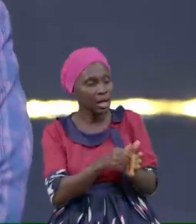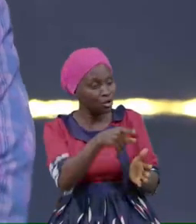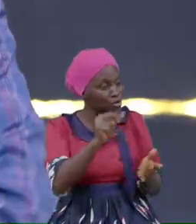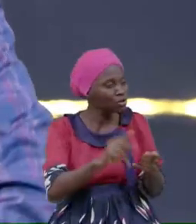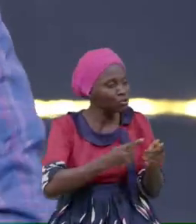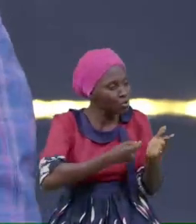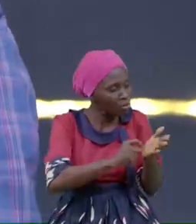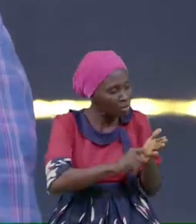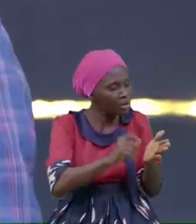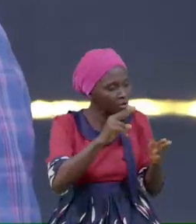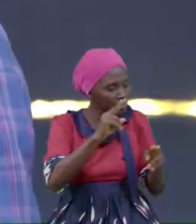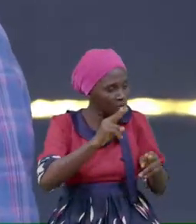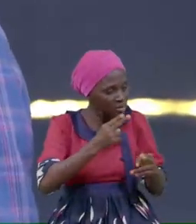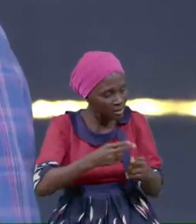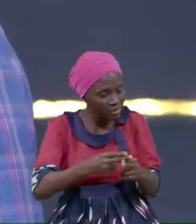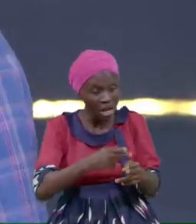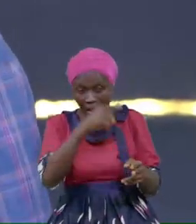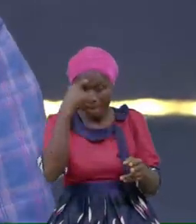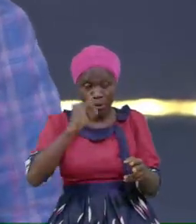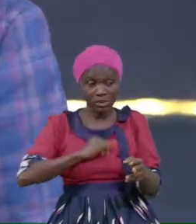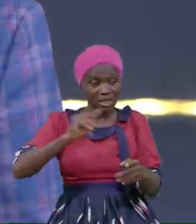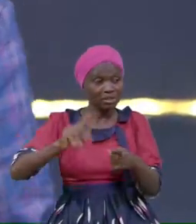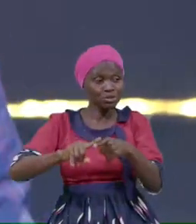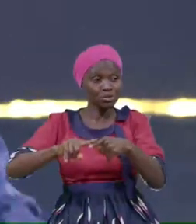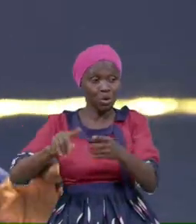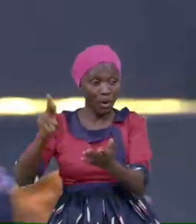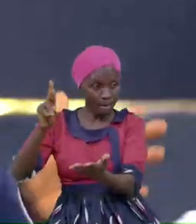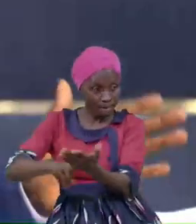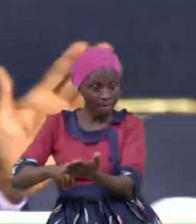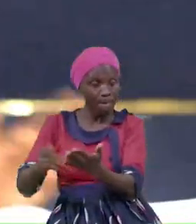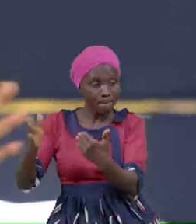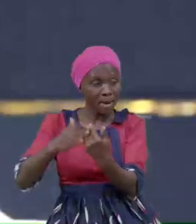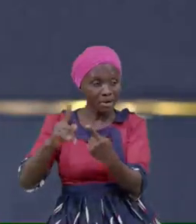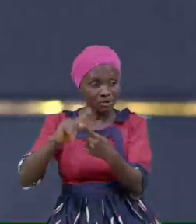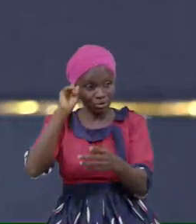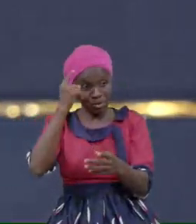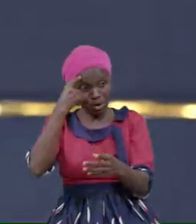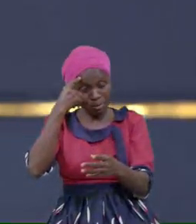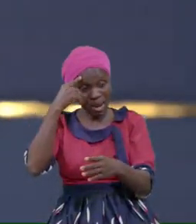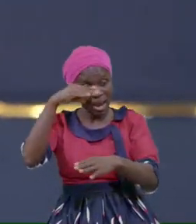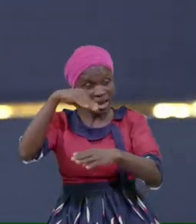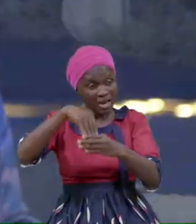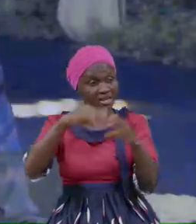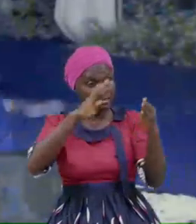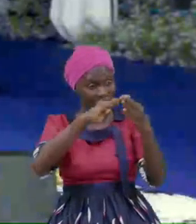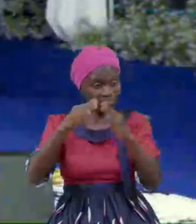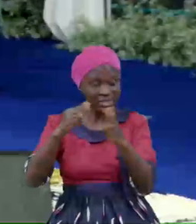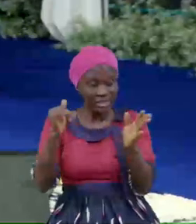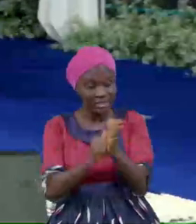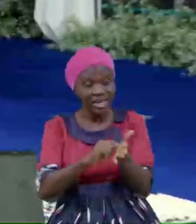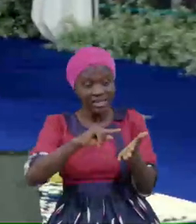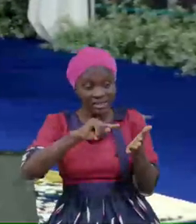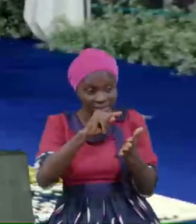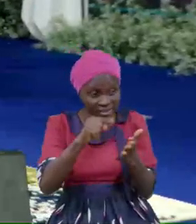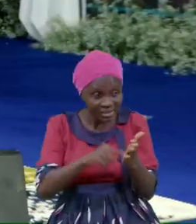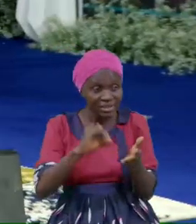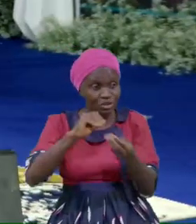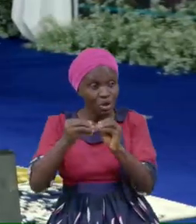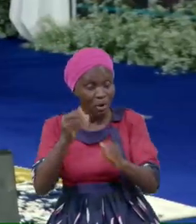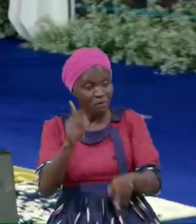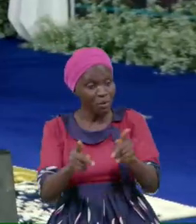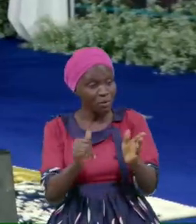report back to the government at the capital that this is the number you have, and you want to go